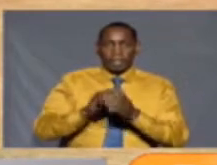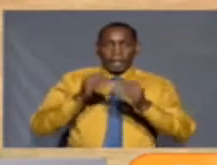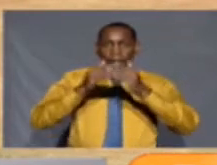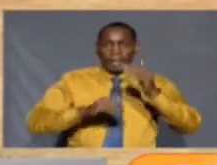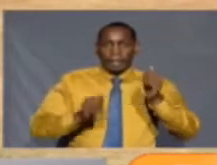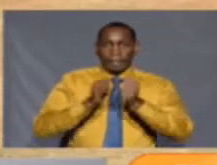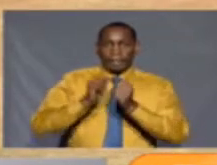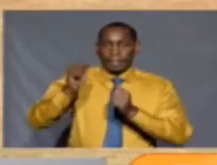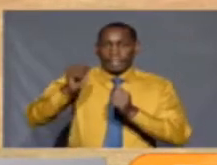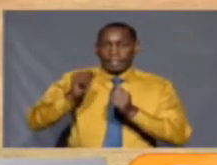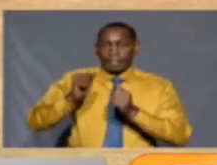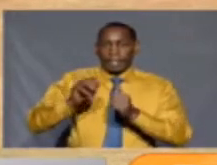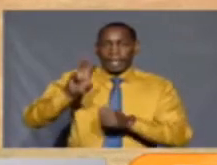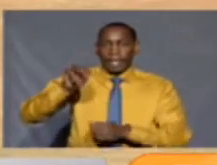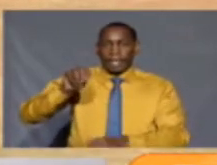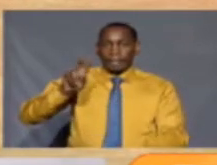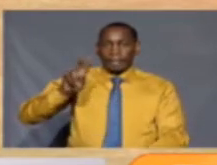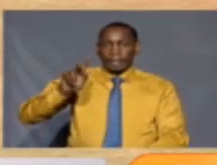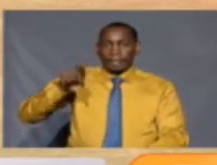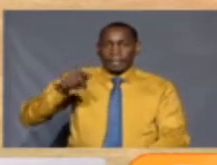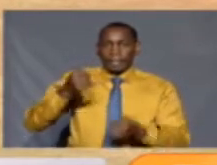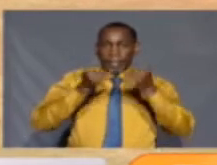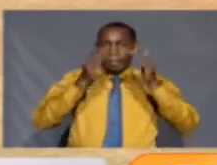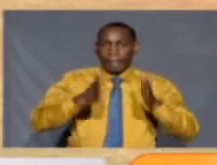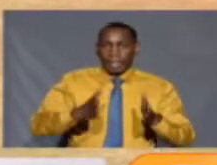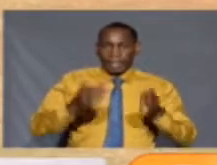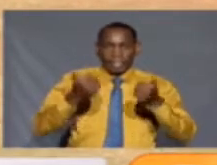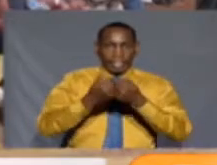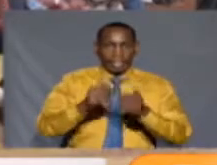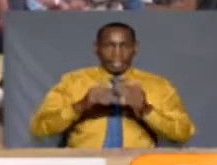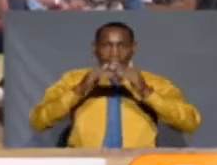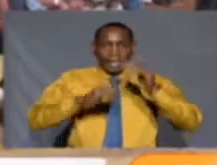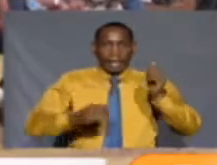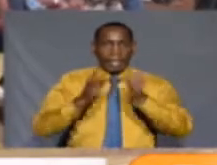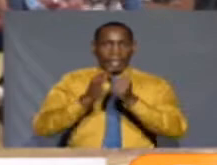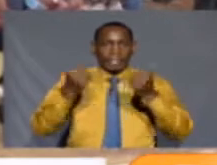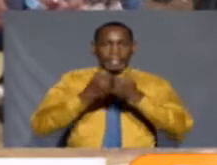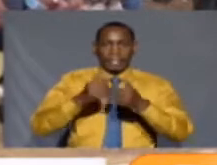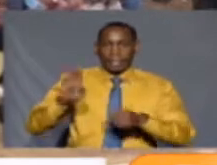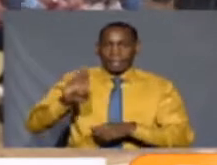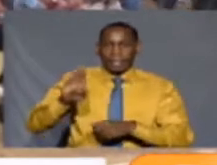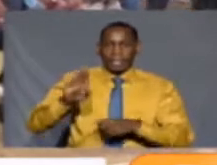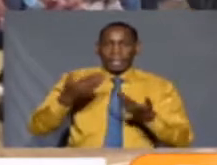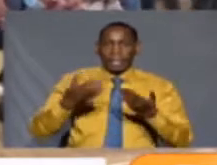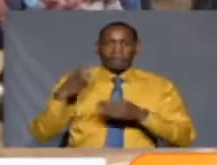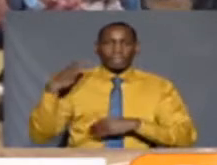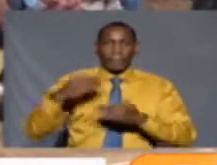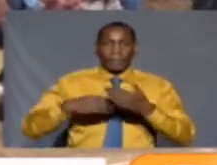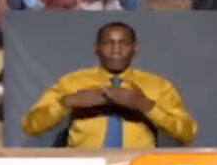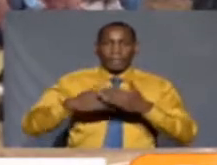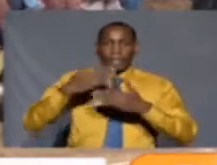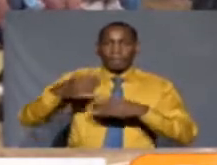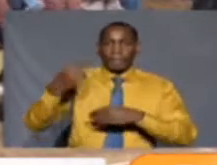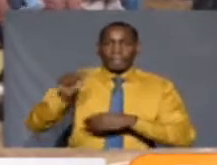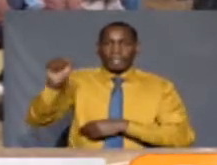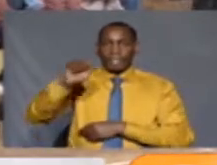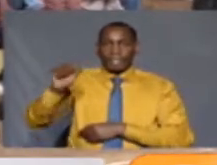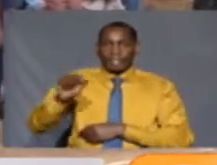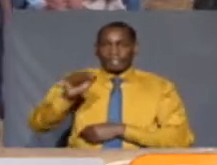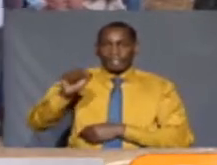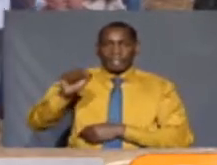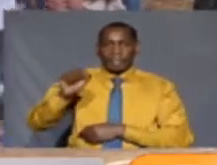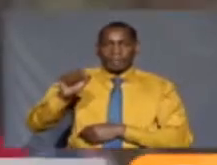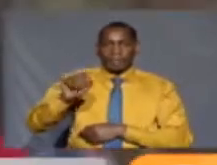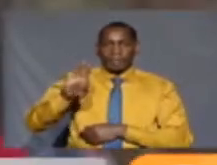Under 15 Most Valuable Player of the tournament. In the Under 13 tournament, Buzzpro were announced champions after beating Starfield by